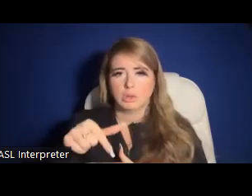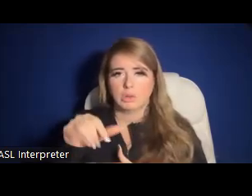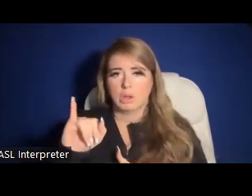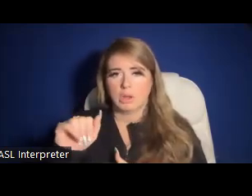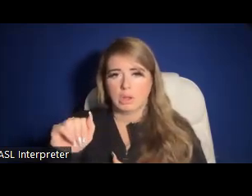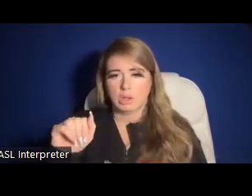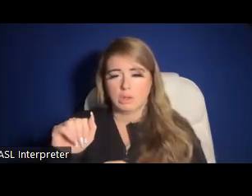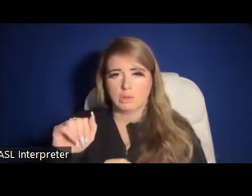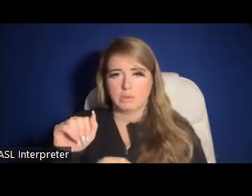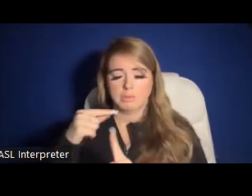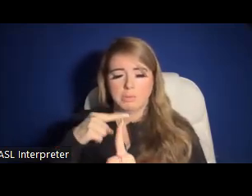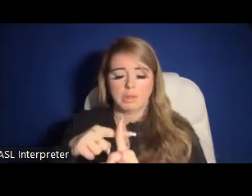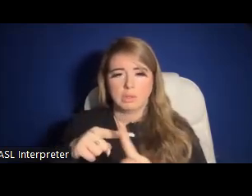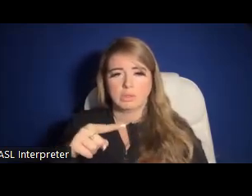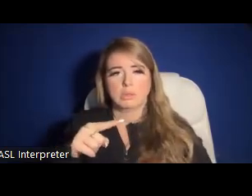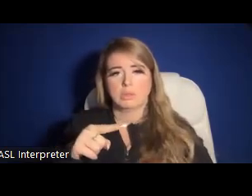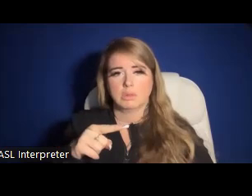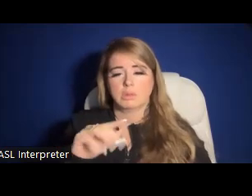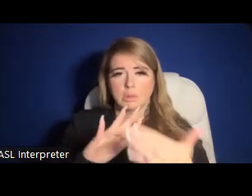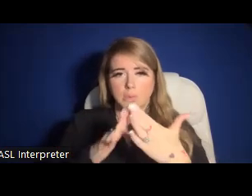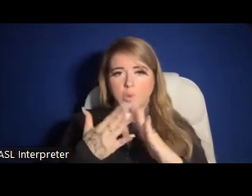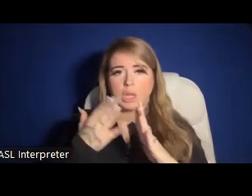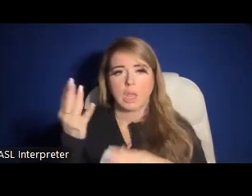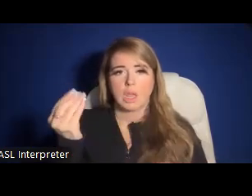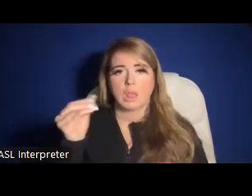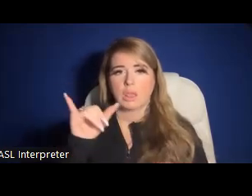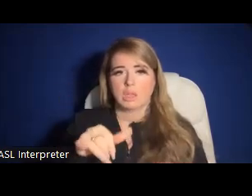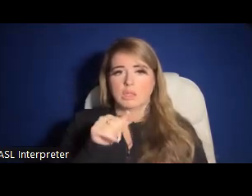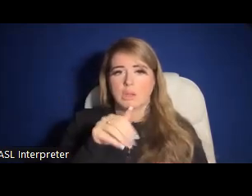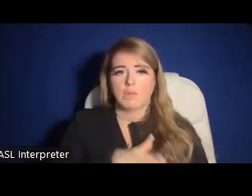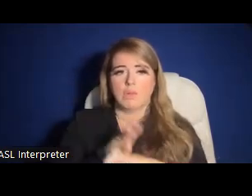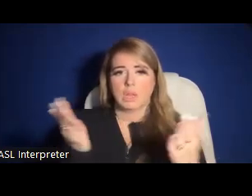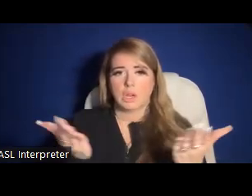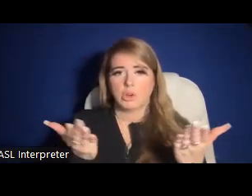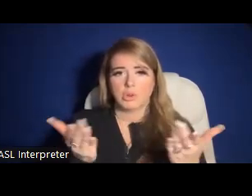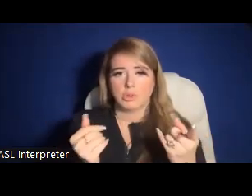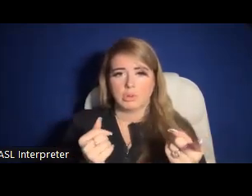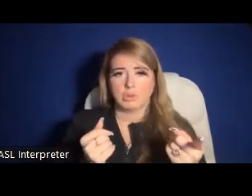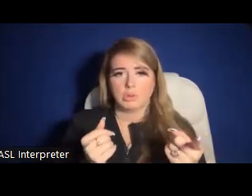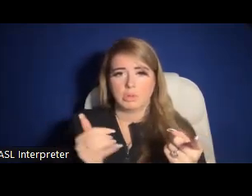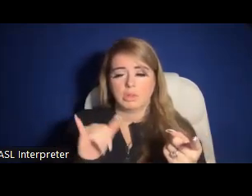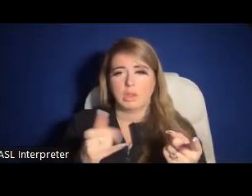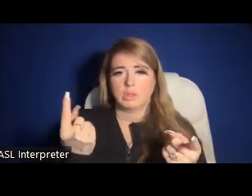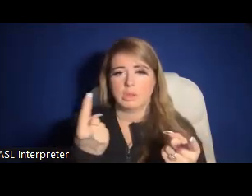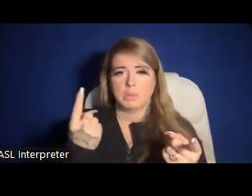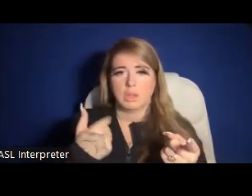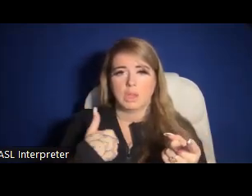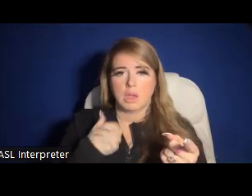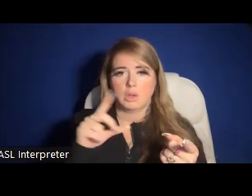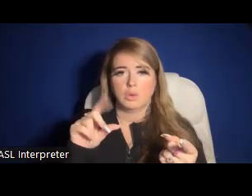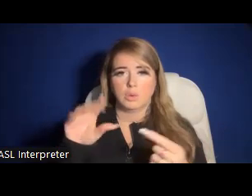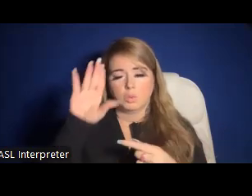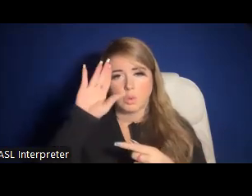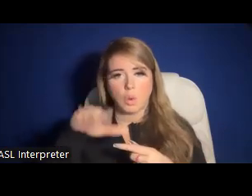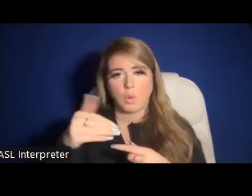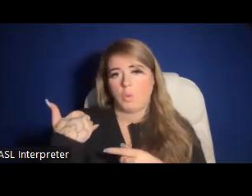LGBTQIA plus community, and that is not on here, and that's something that I do know that was